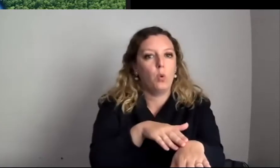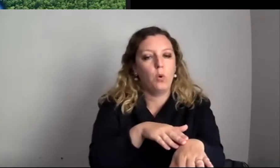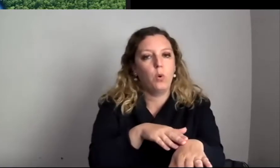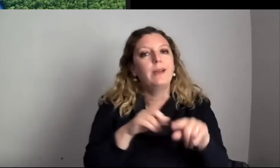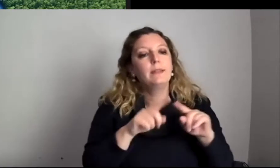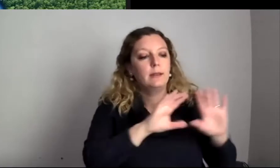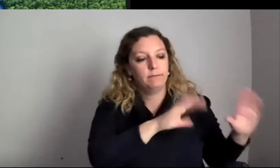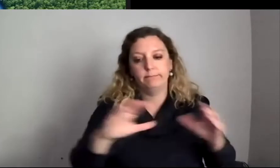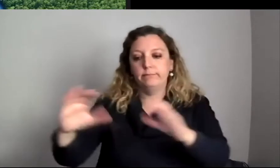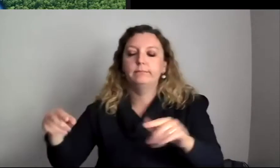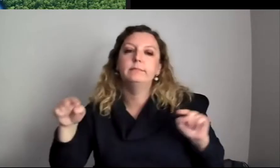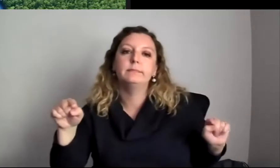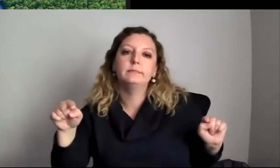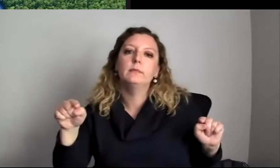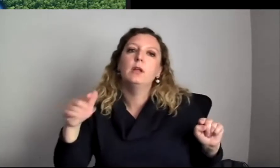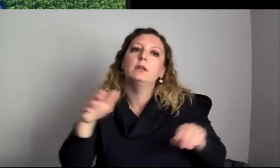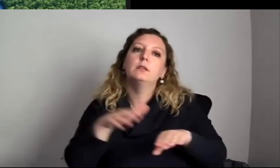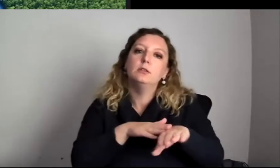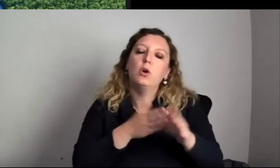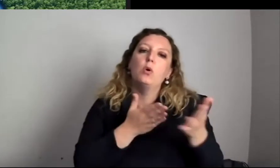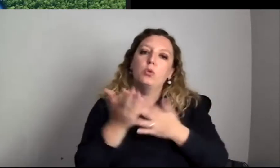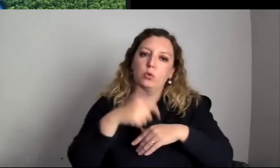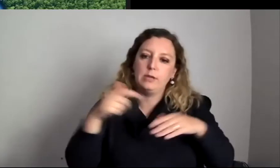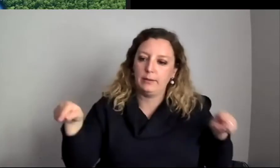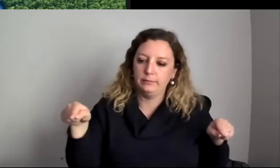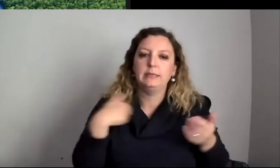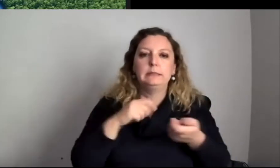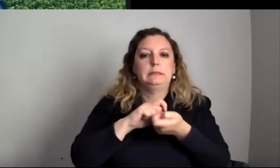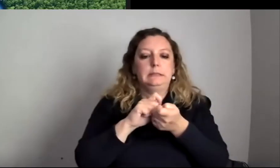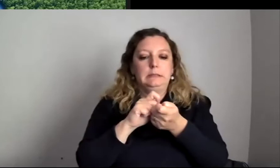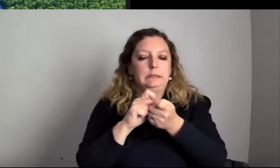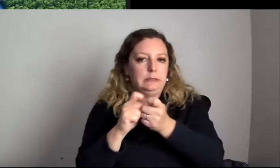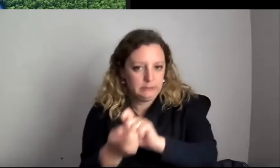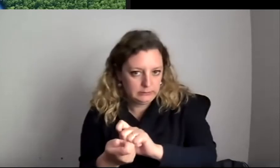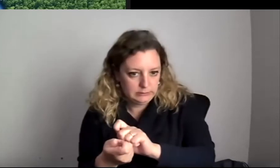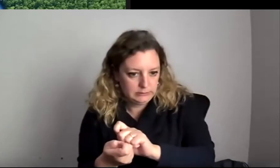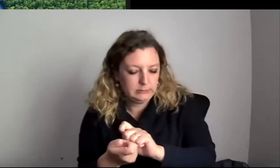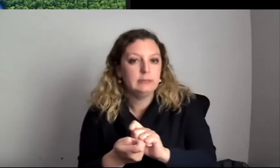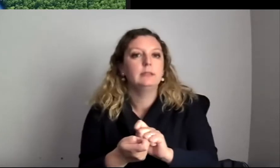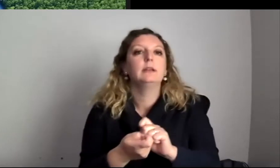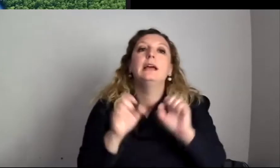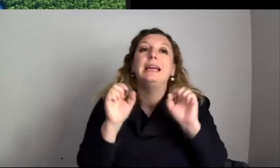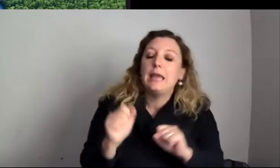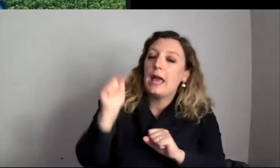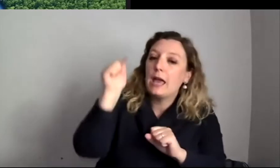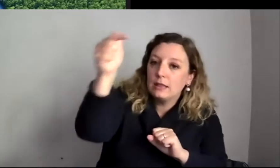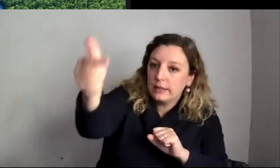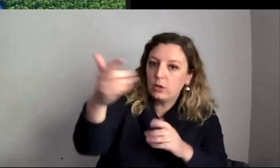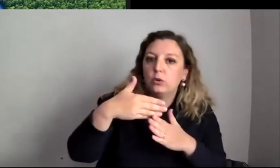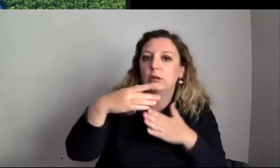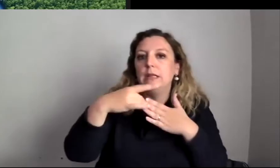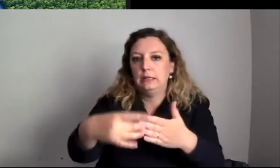different populations will gradually through time accumulate genetic changes that in classic examples can eventually result